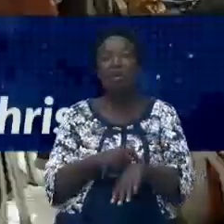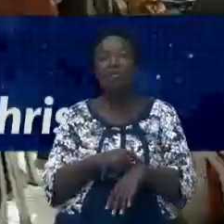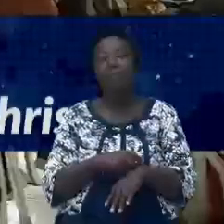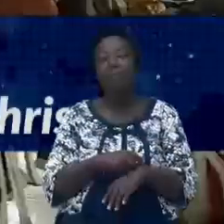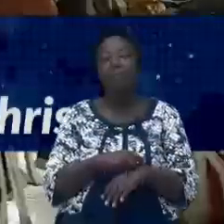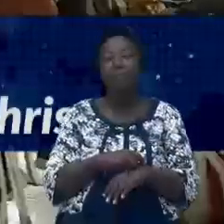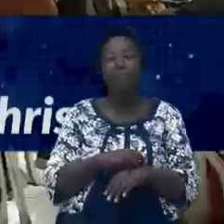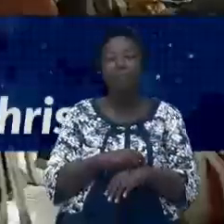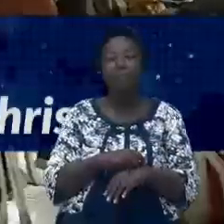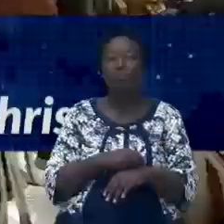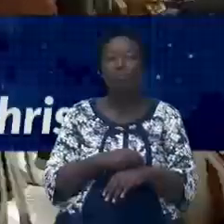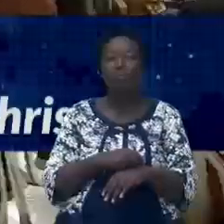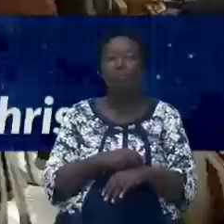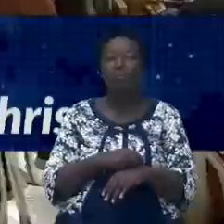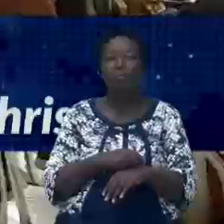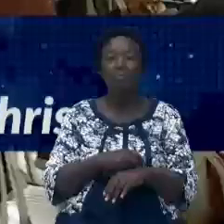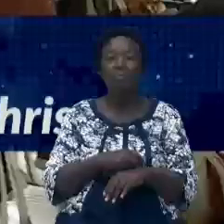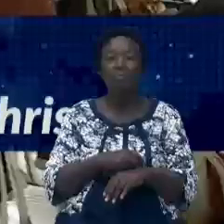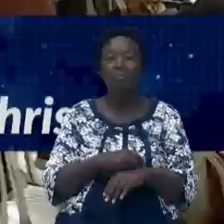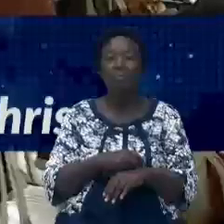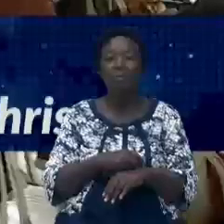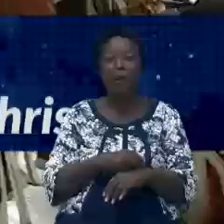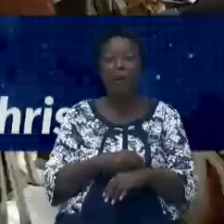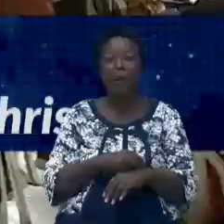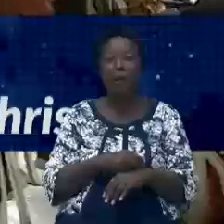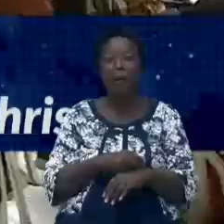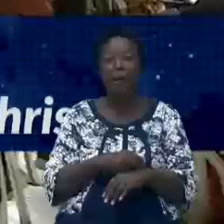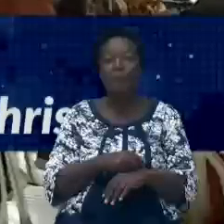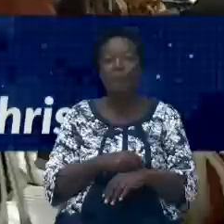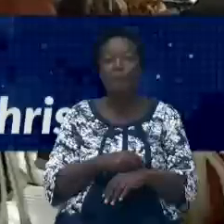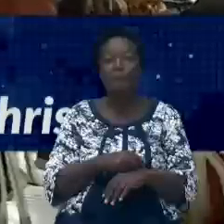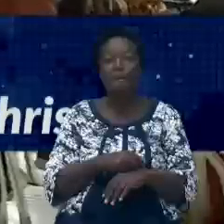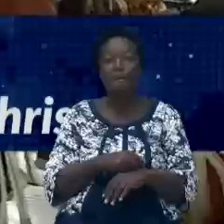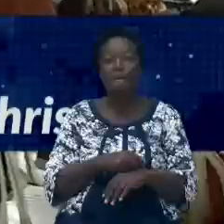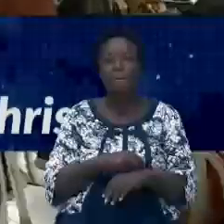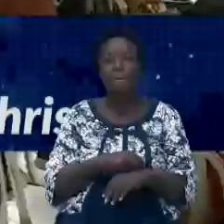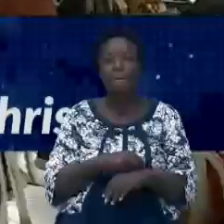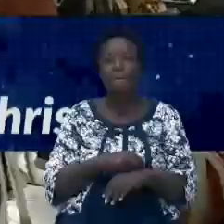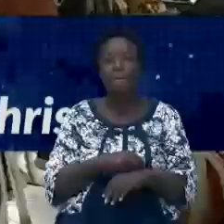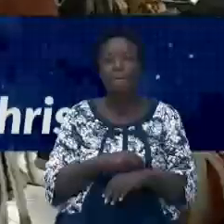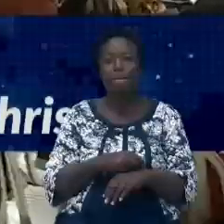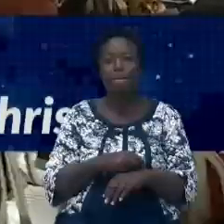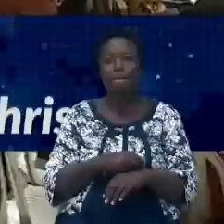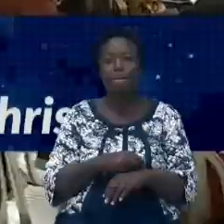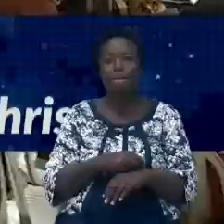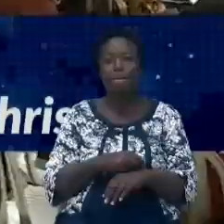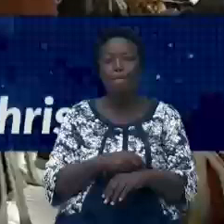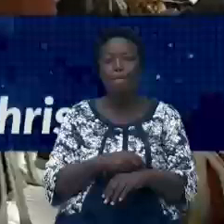and see where we still have the need for counseling and attend to such